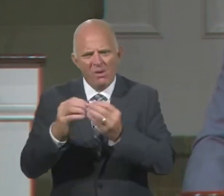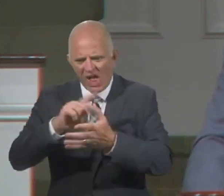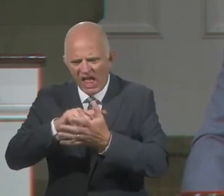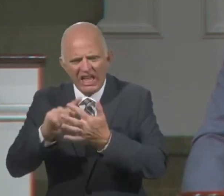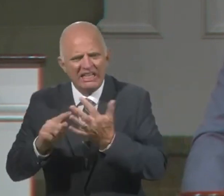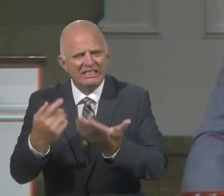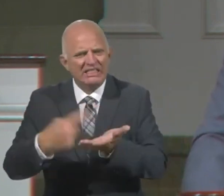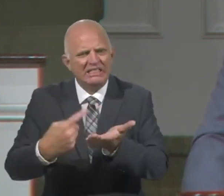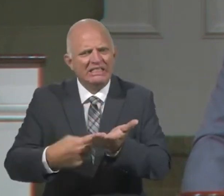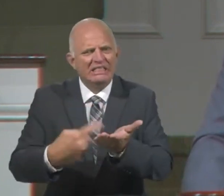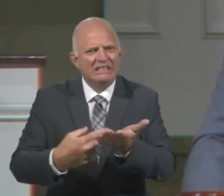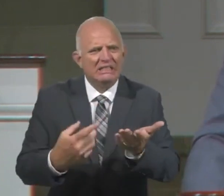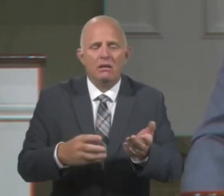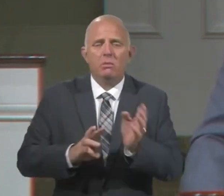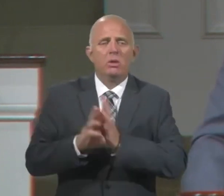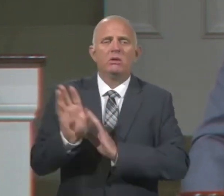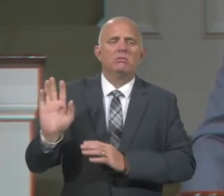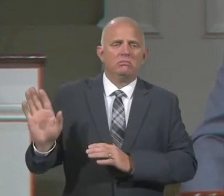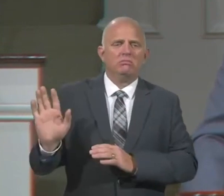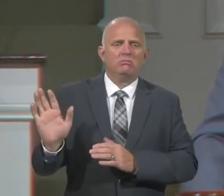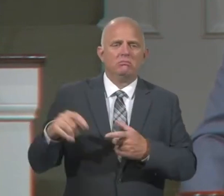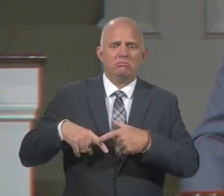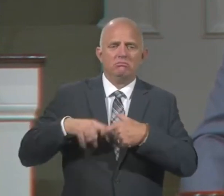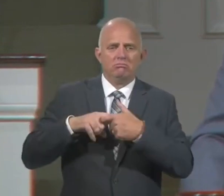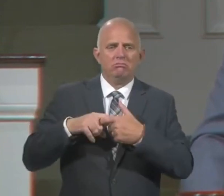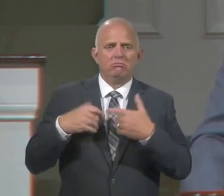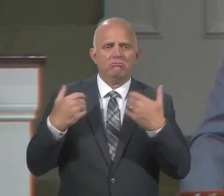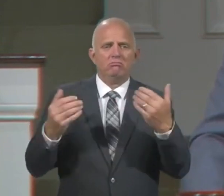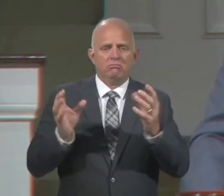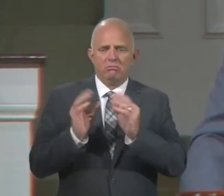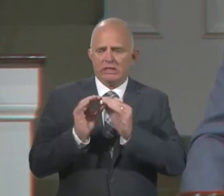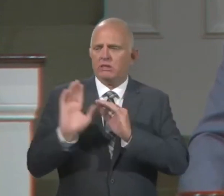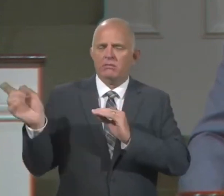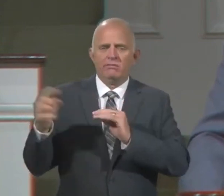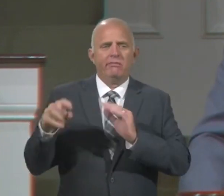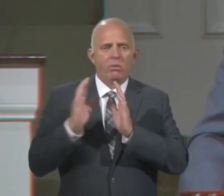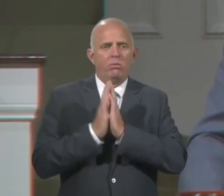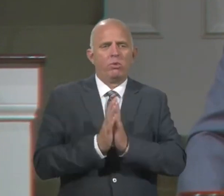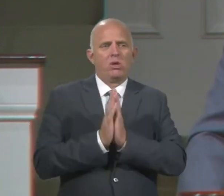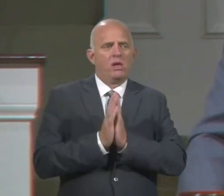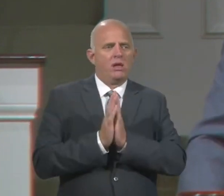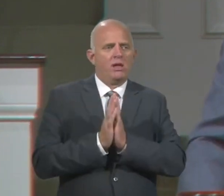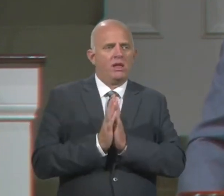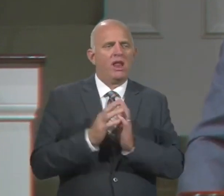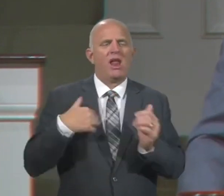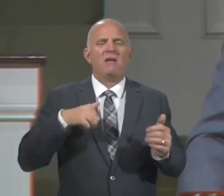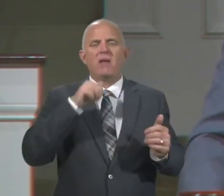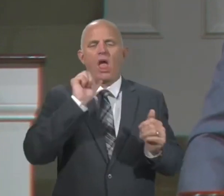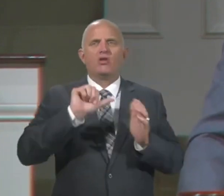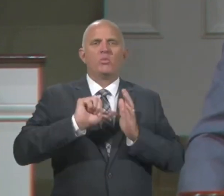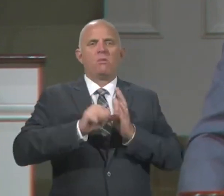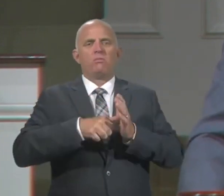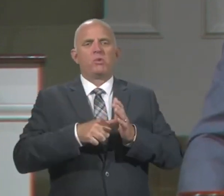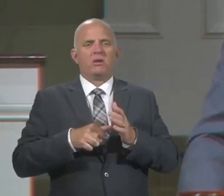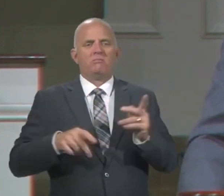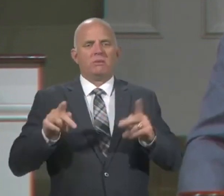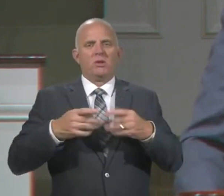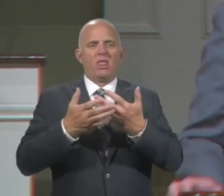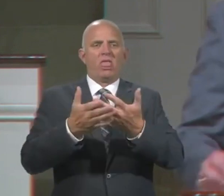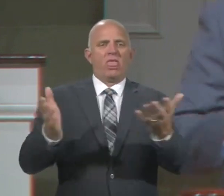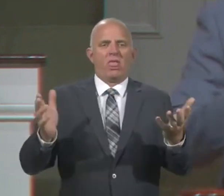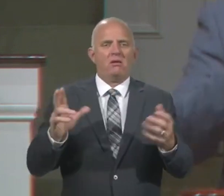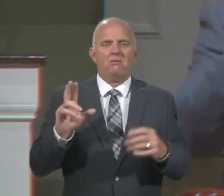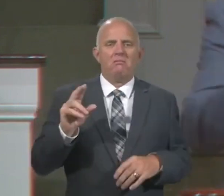pray. But he'll stop and pray. And not to impress people in the room, but